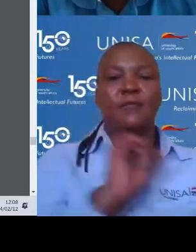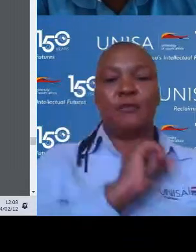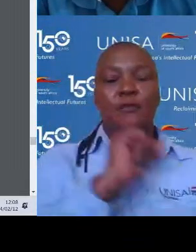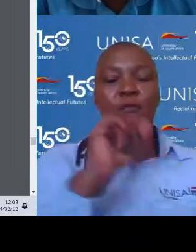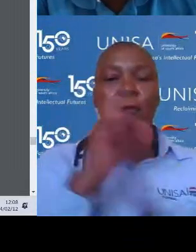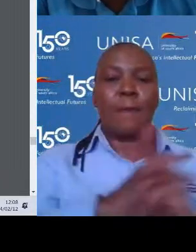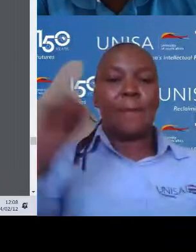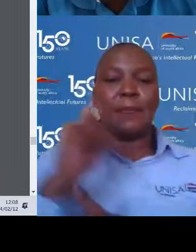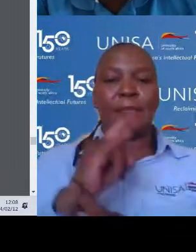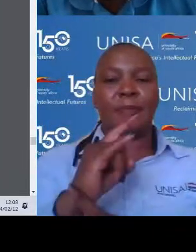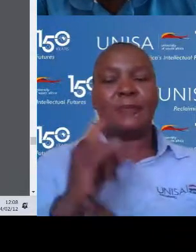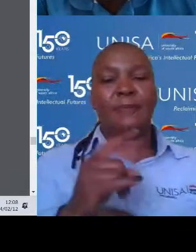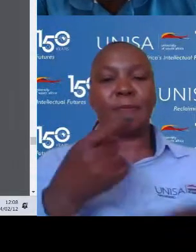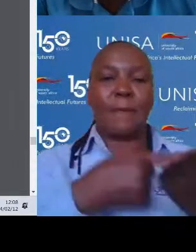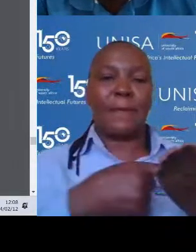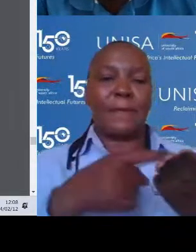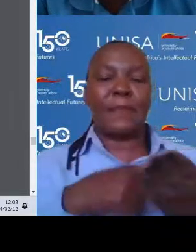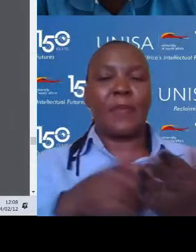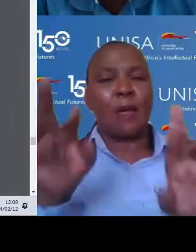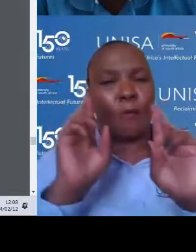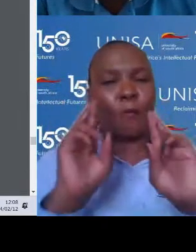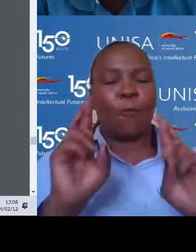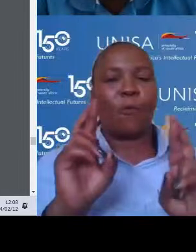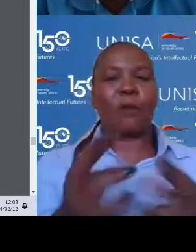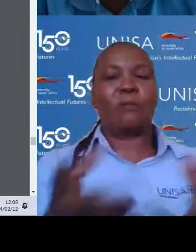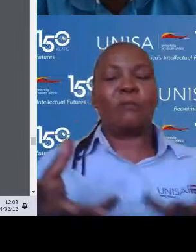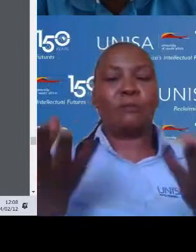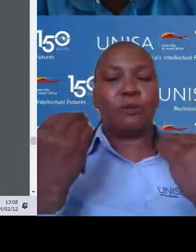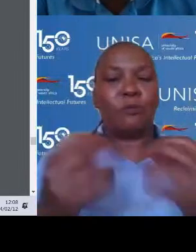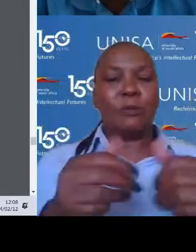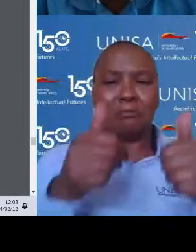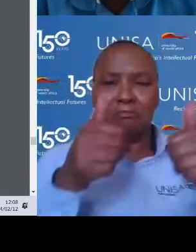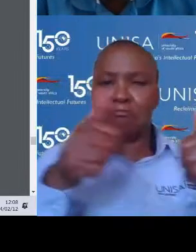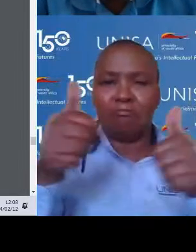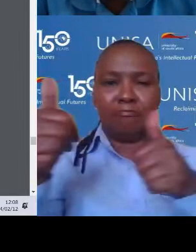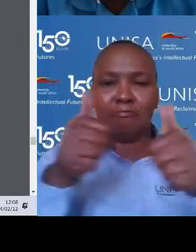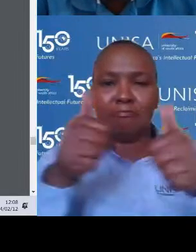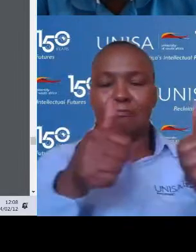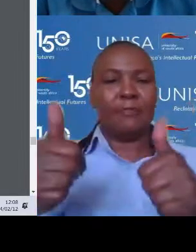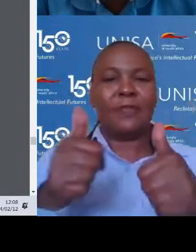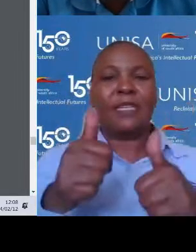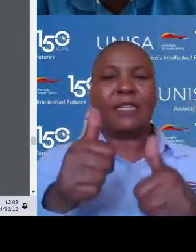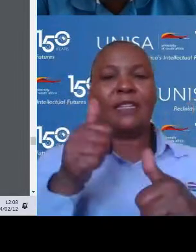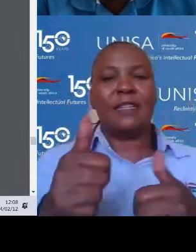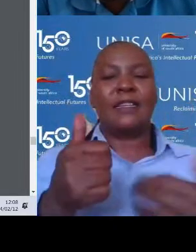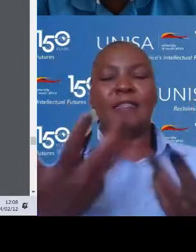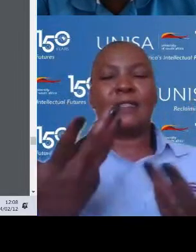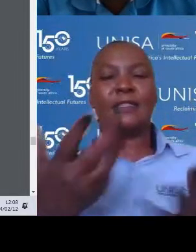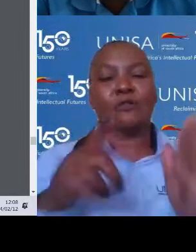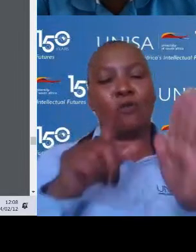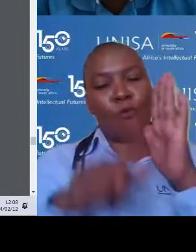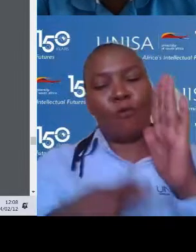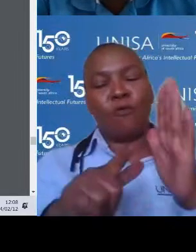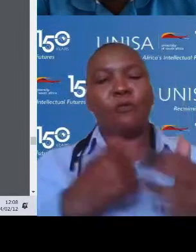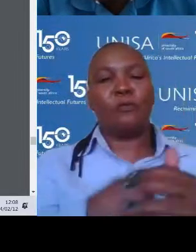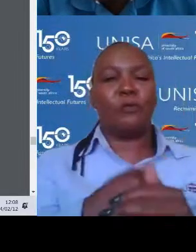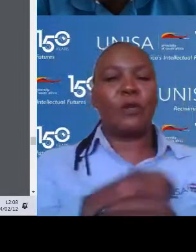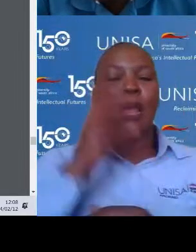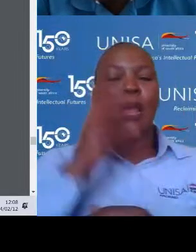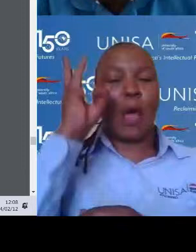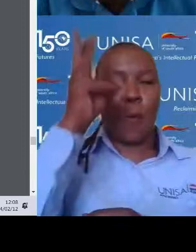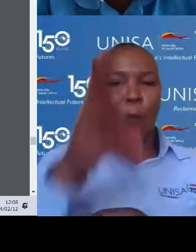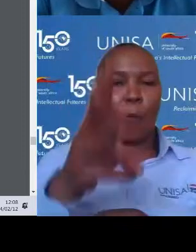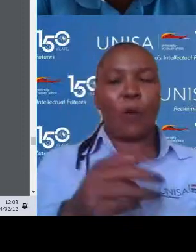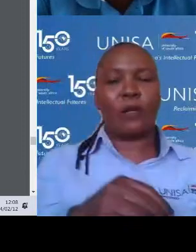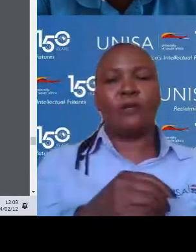I hope I'm getting thumbs up to say that's too low for me. I'm going to aim for 75